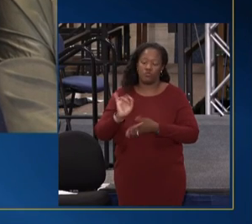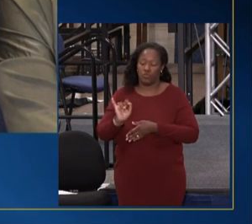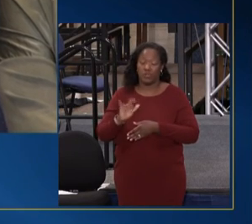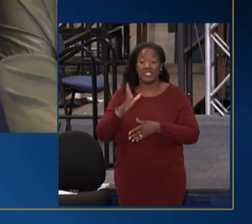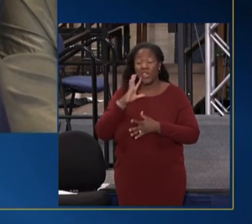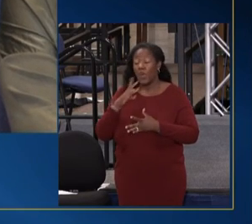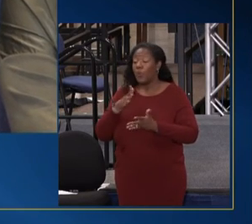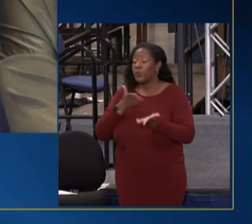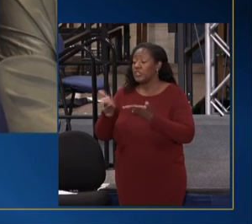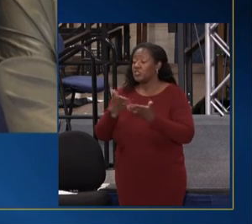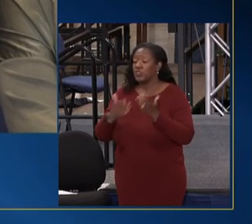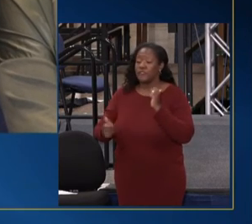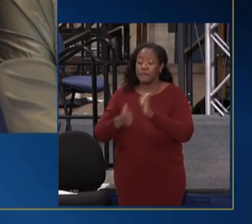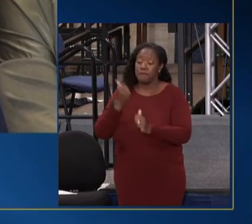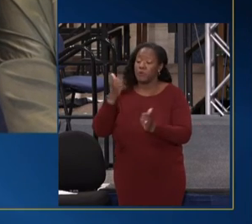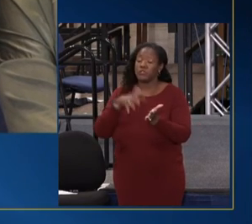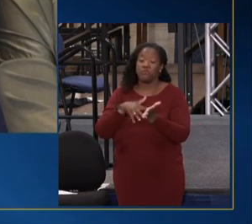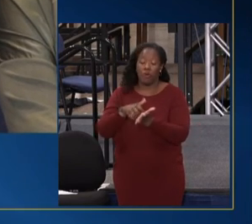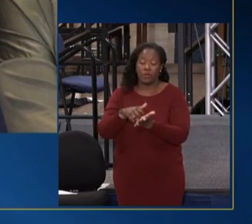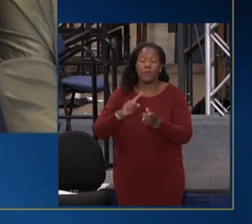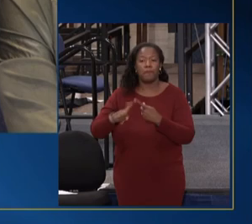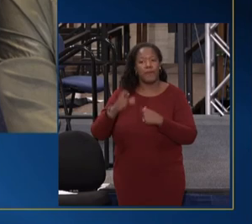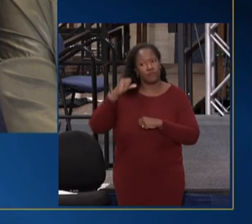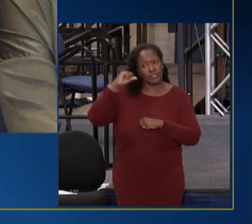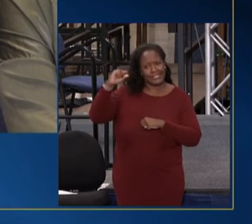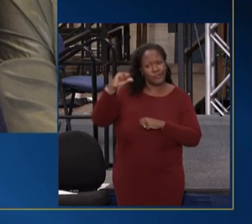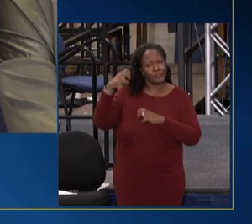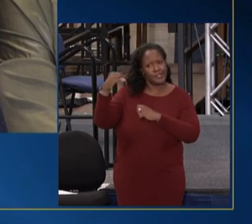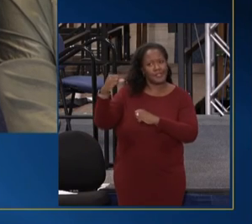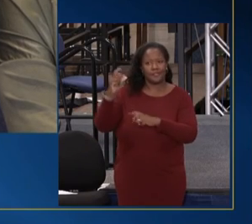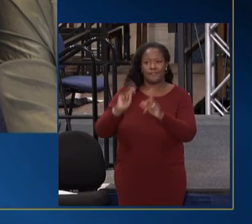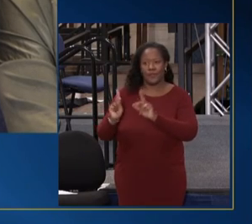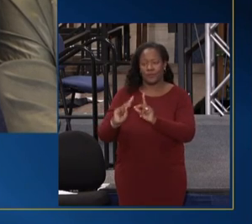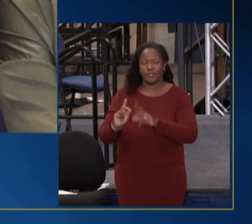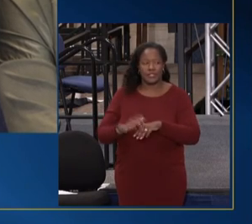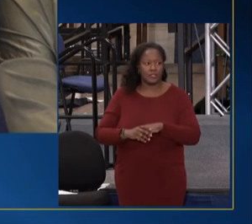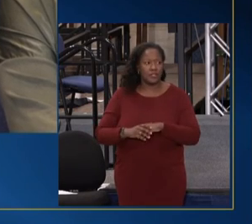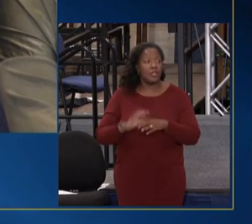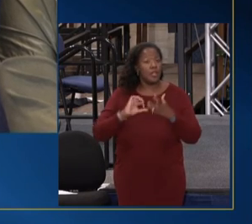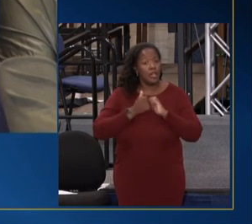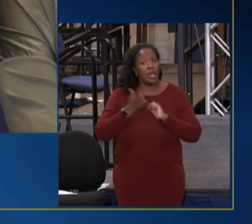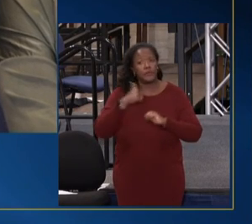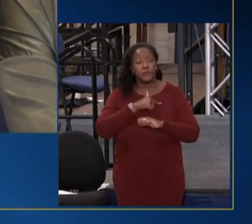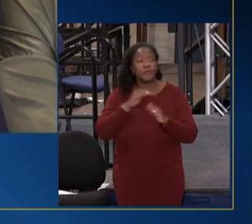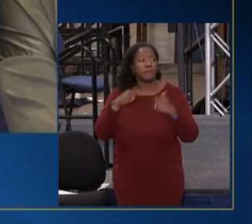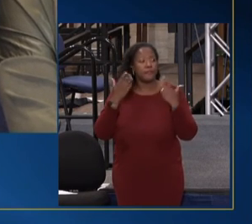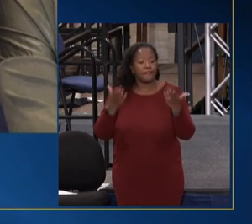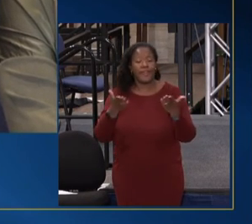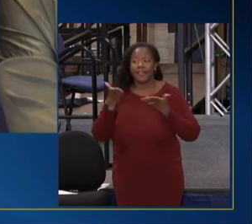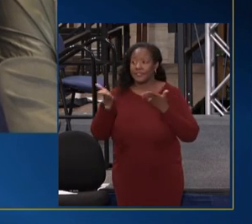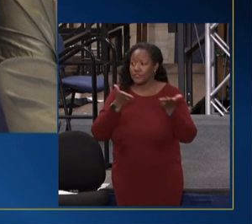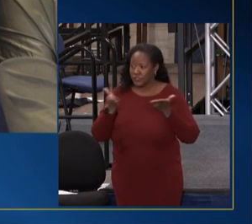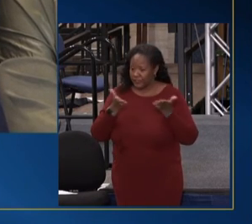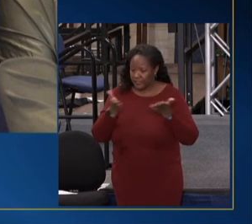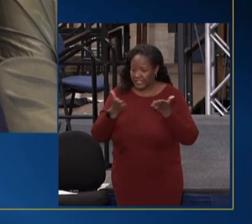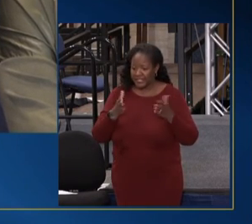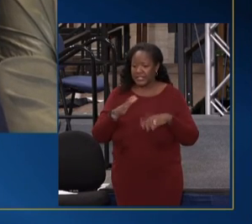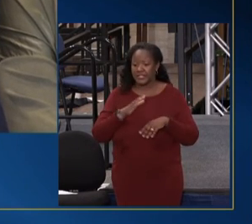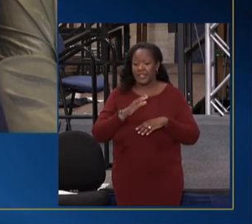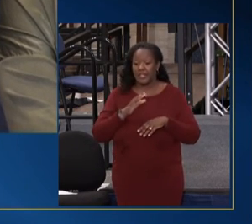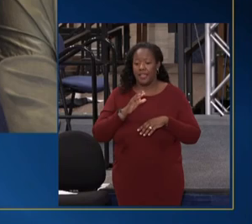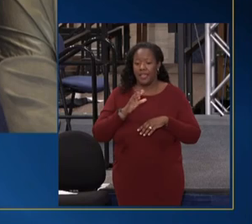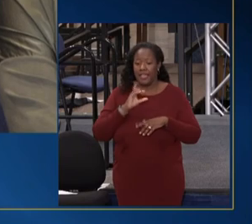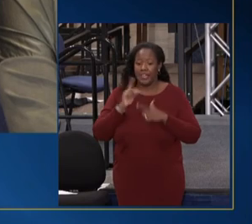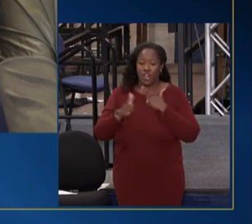resilient folks. And so navigating that space of how do we provide the services that we offer